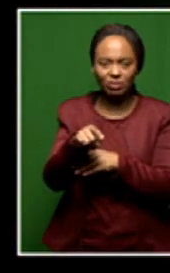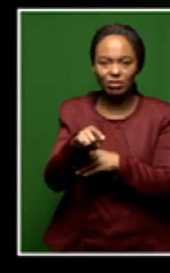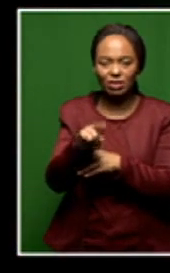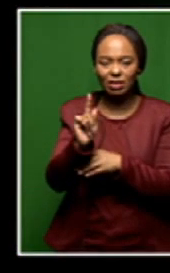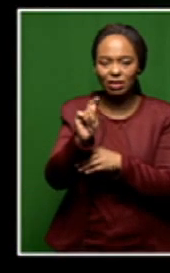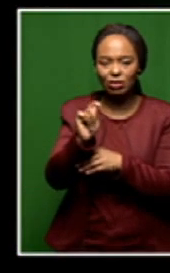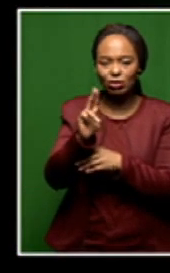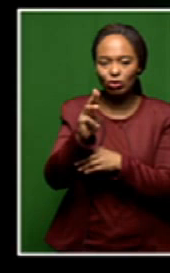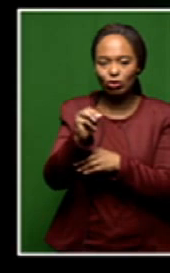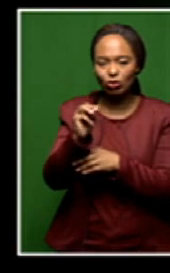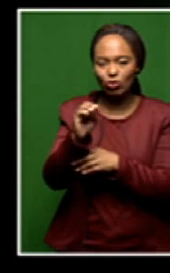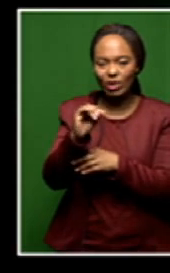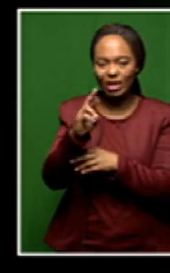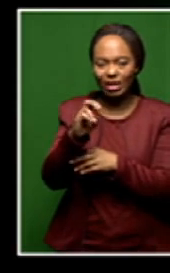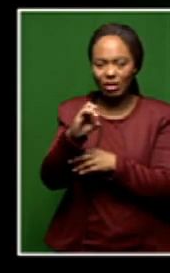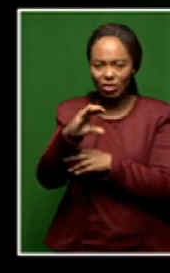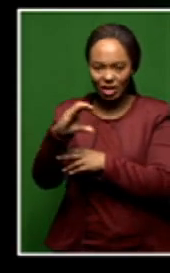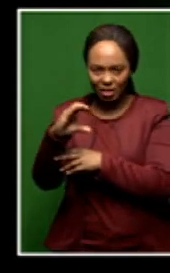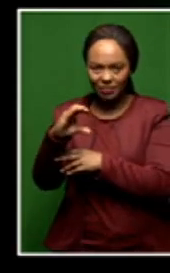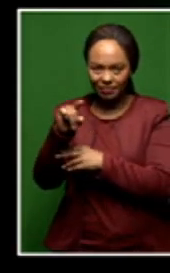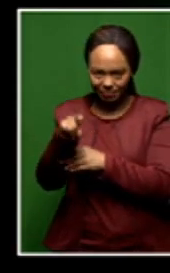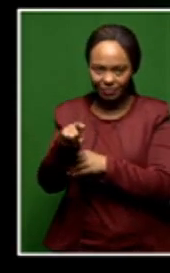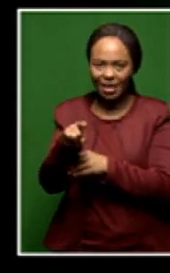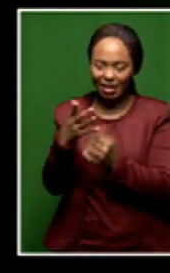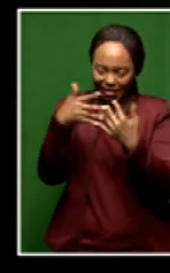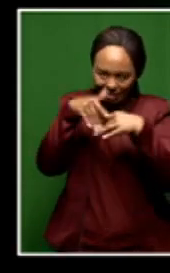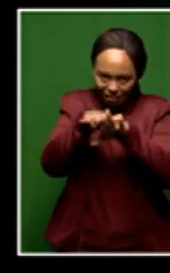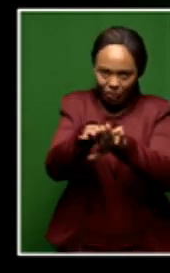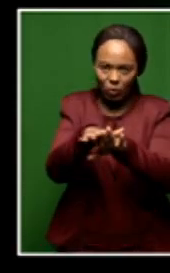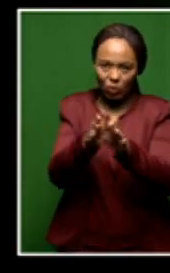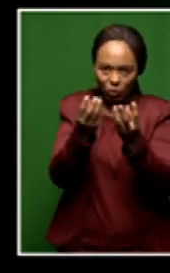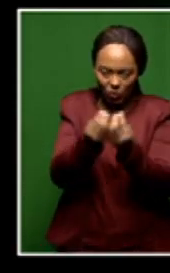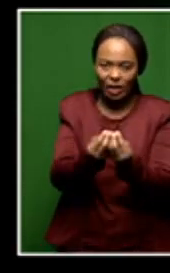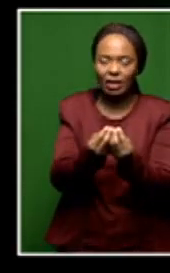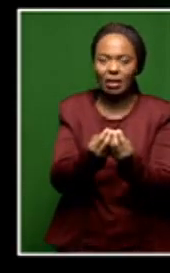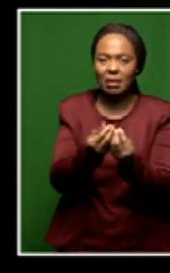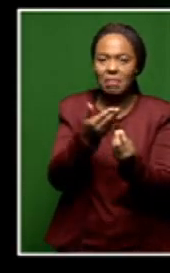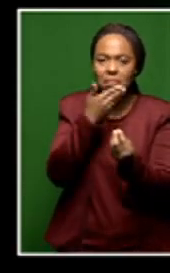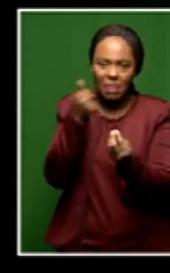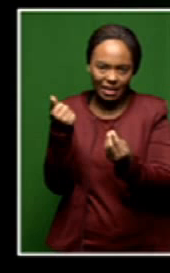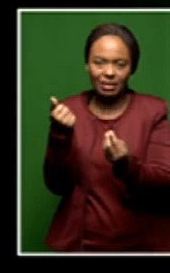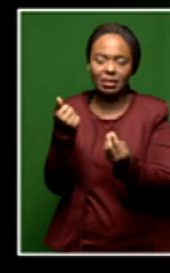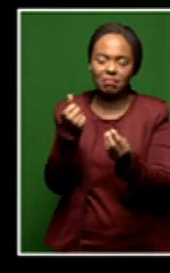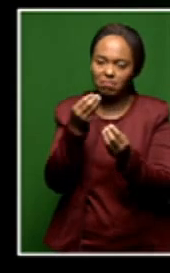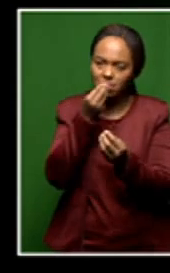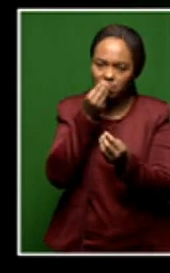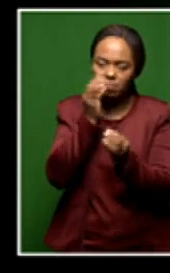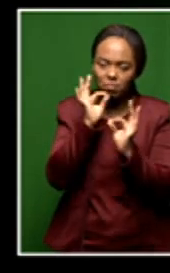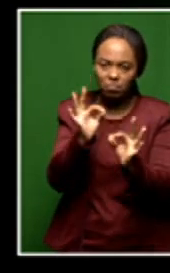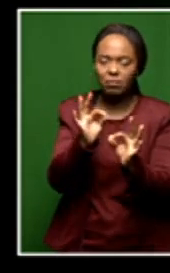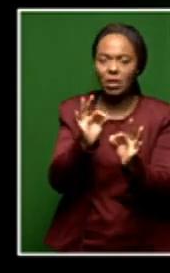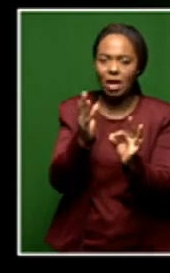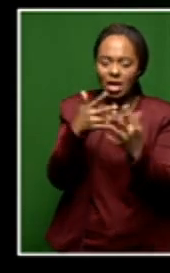body, and therefore we absorb a lot more. You can see in that picture, there's the pepper with the turmeric, and that's a lovely